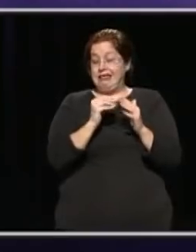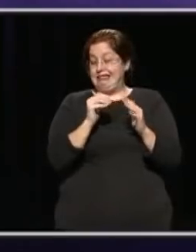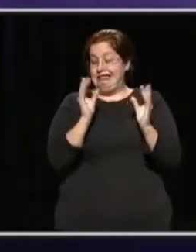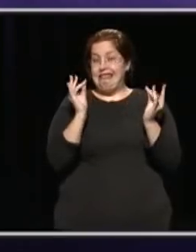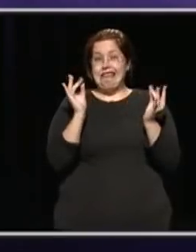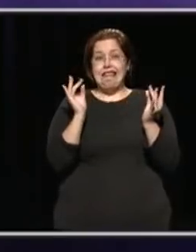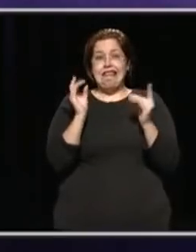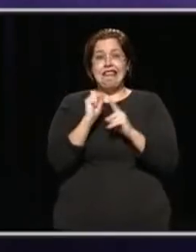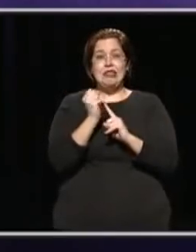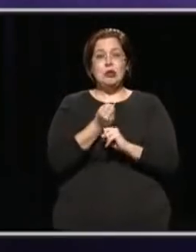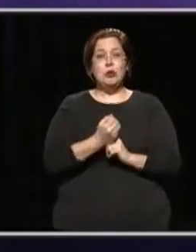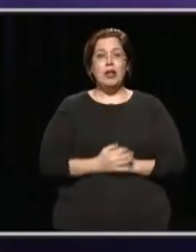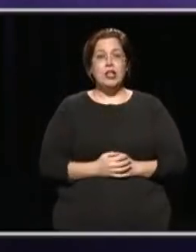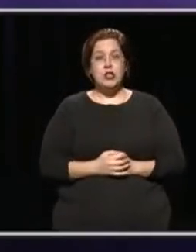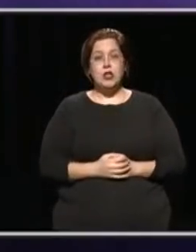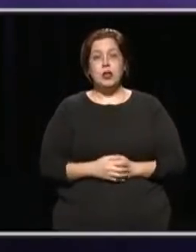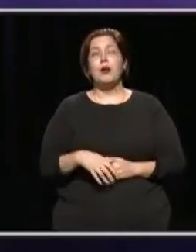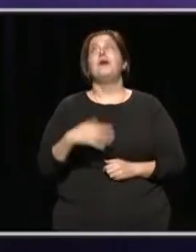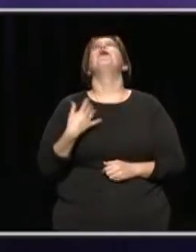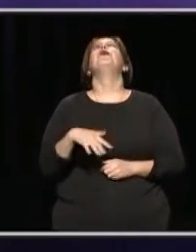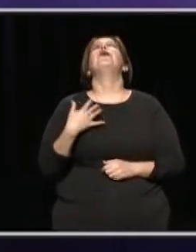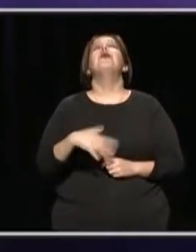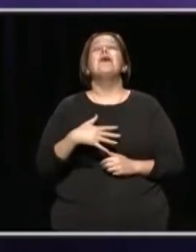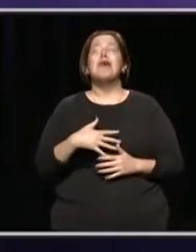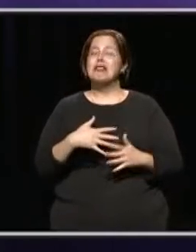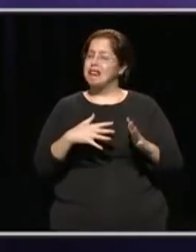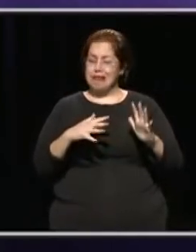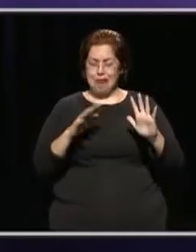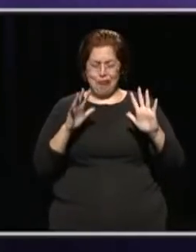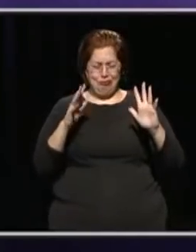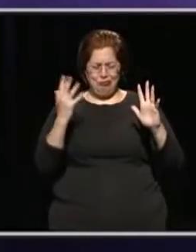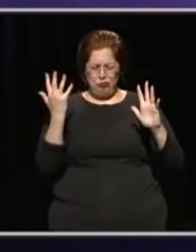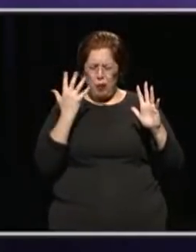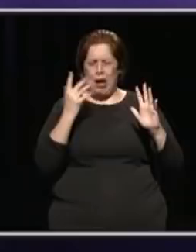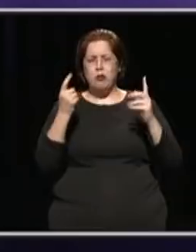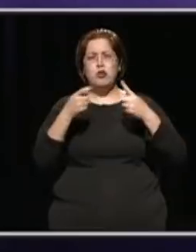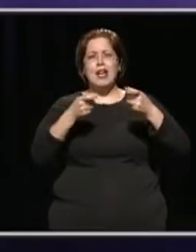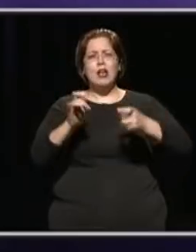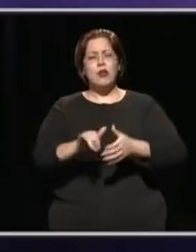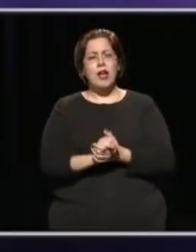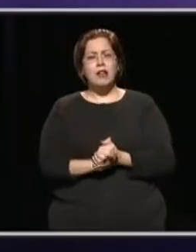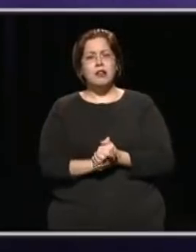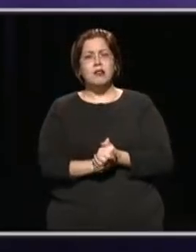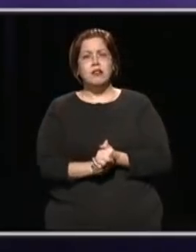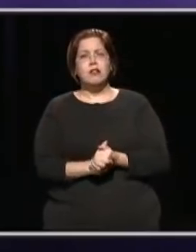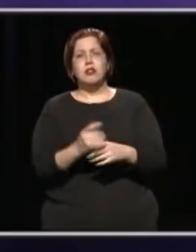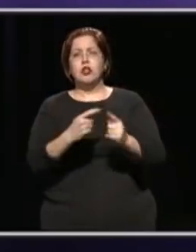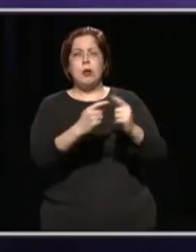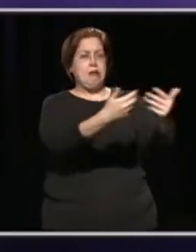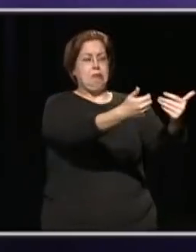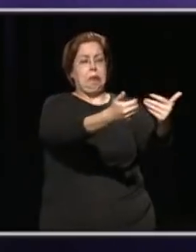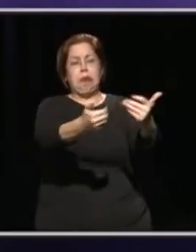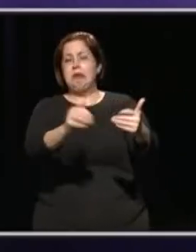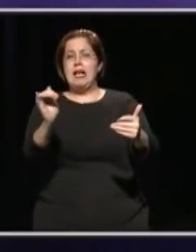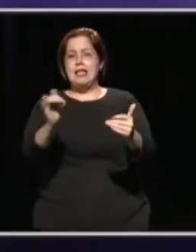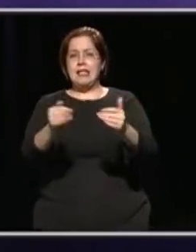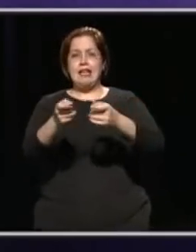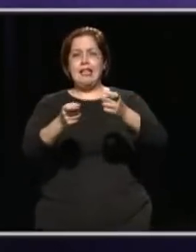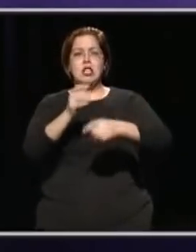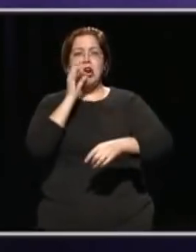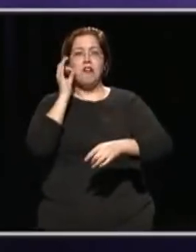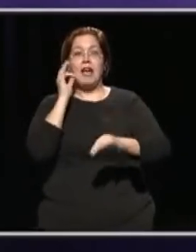is an incredible thing to try to handle, like trying to herd a lot of wild cats.